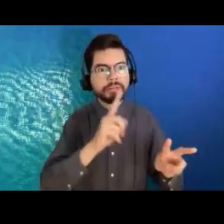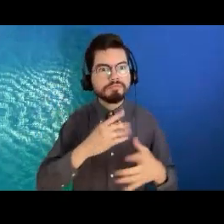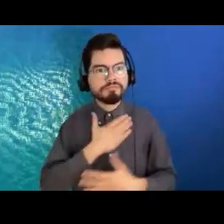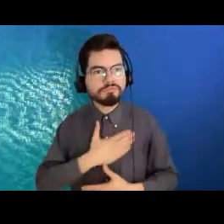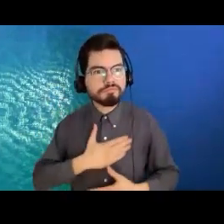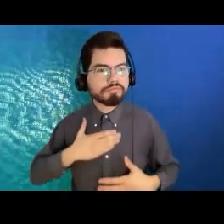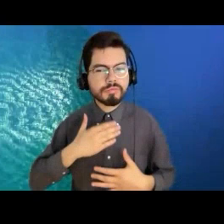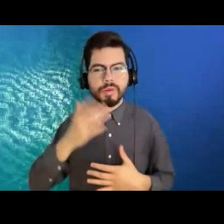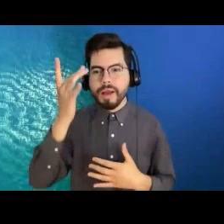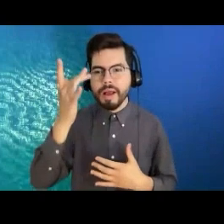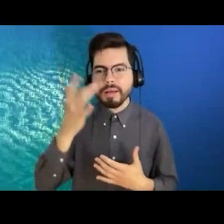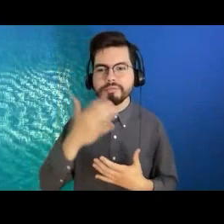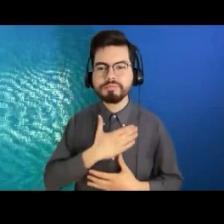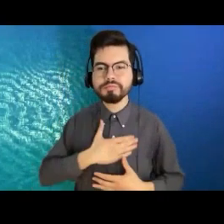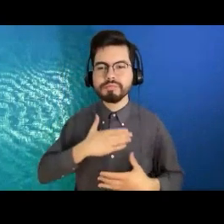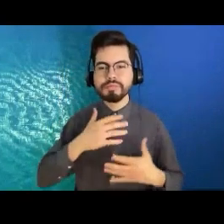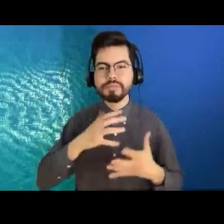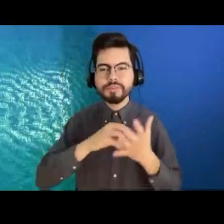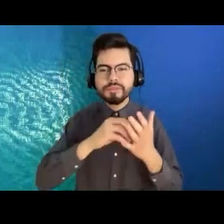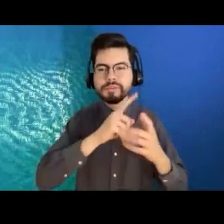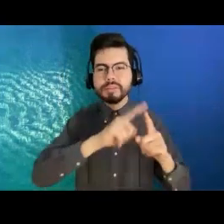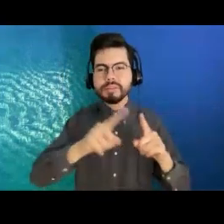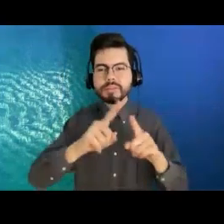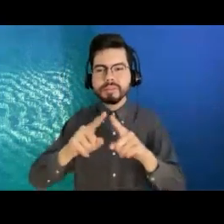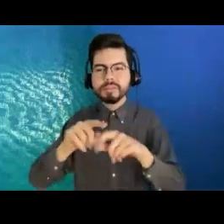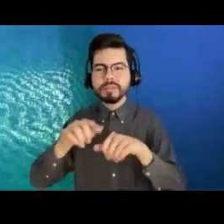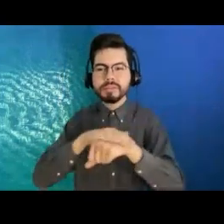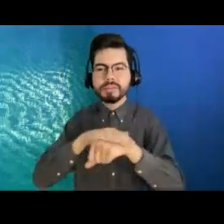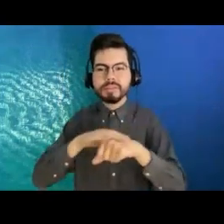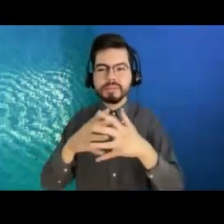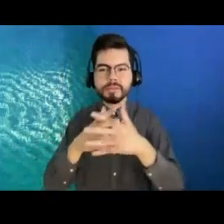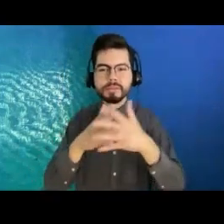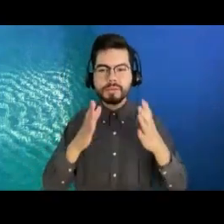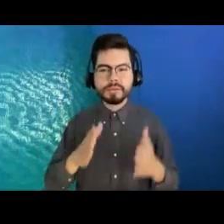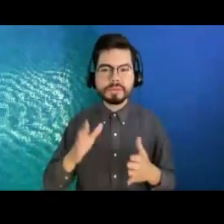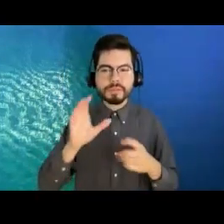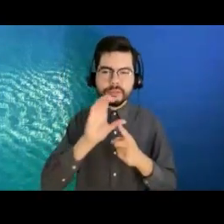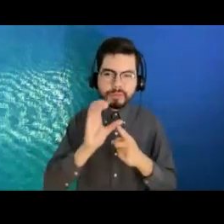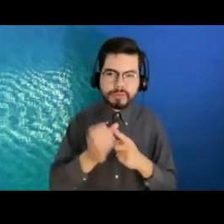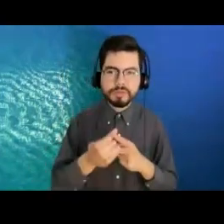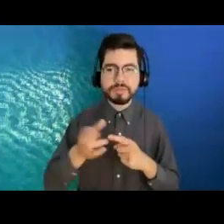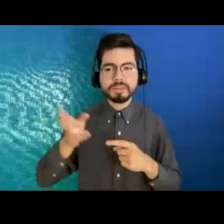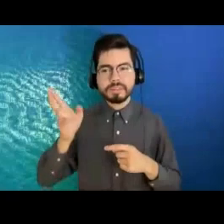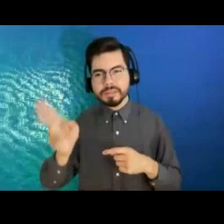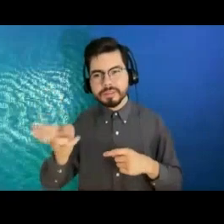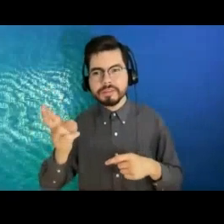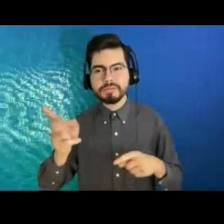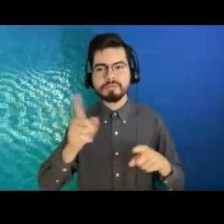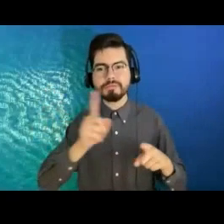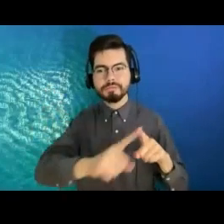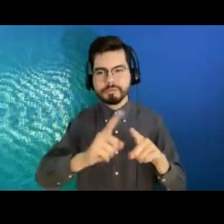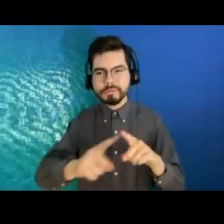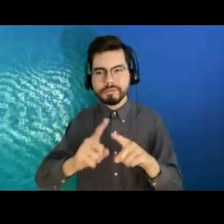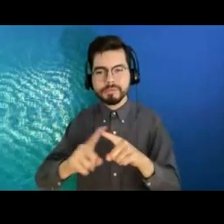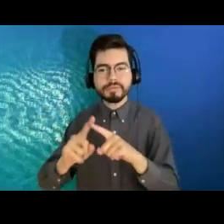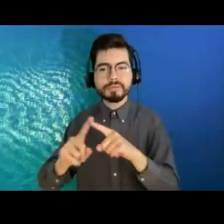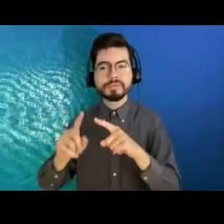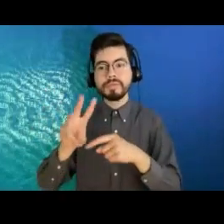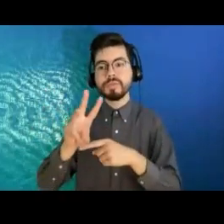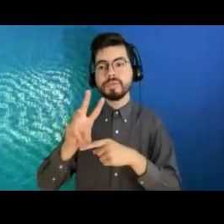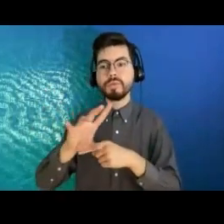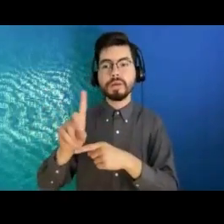They like learning about Native American cultures. They like learning about the history. They love learning about the wildlife, the geysers